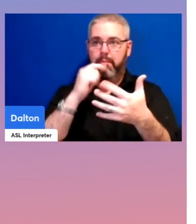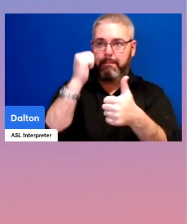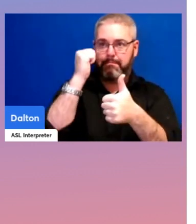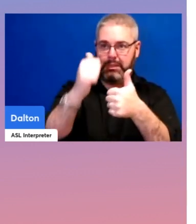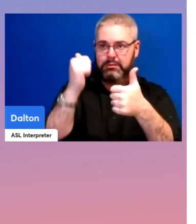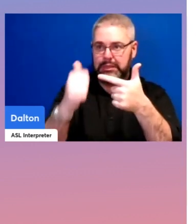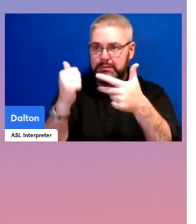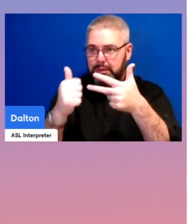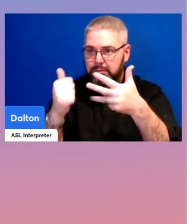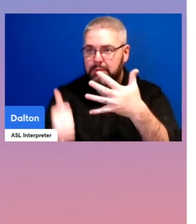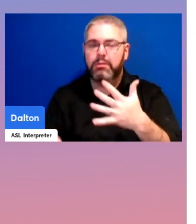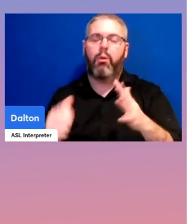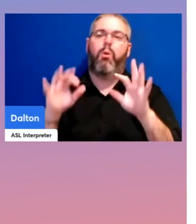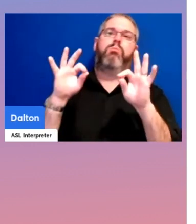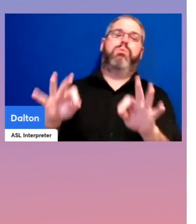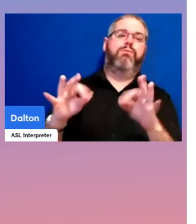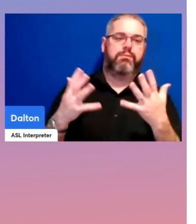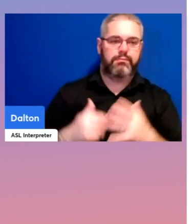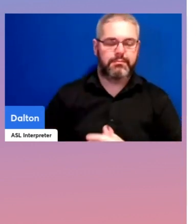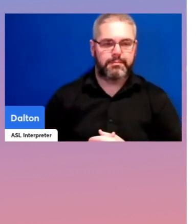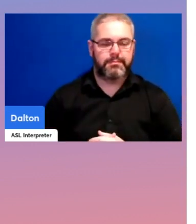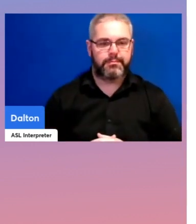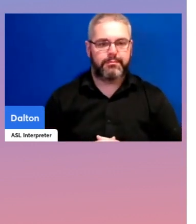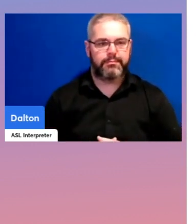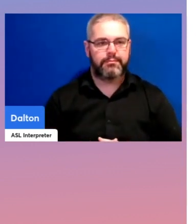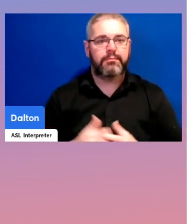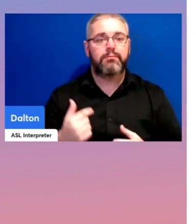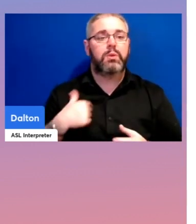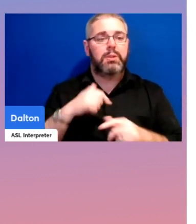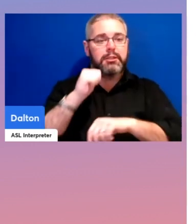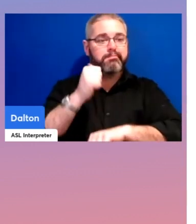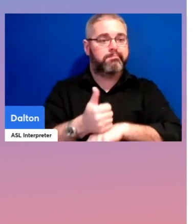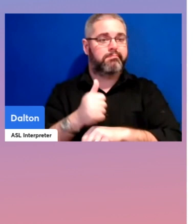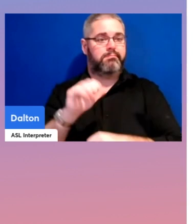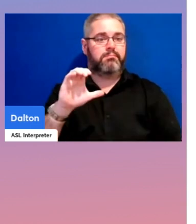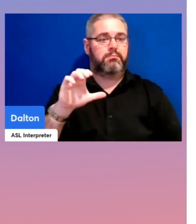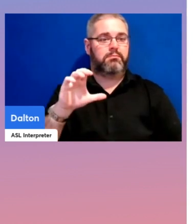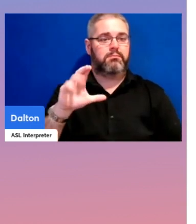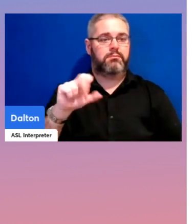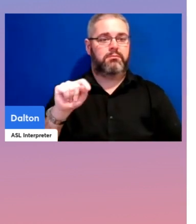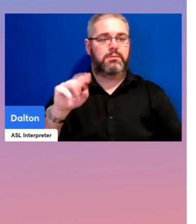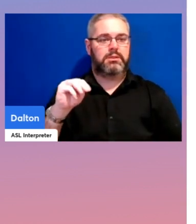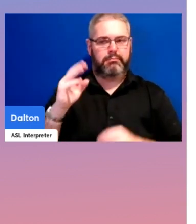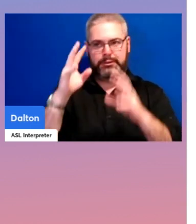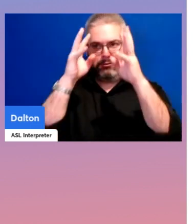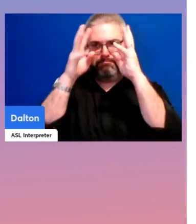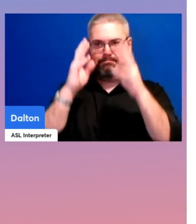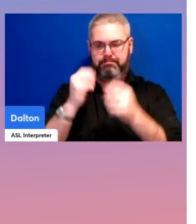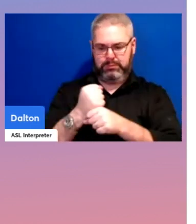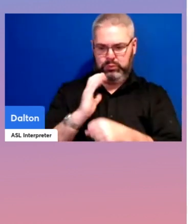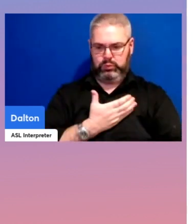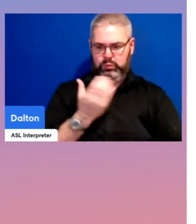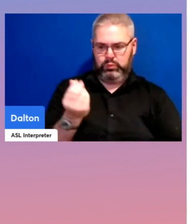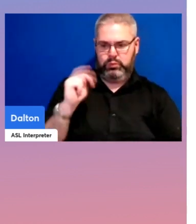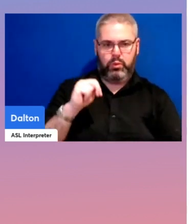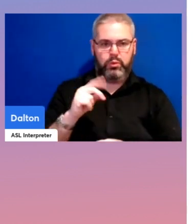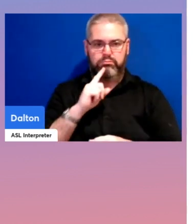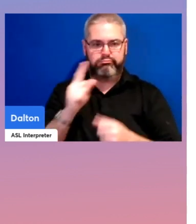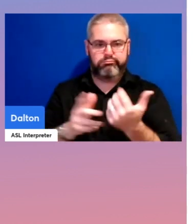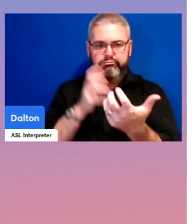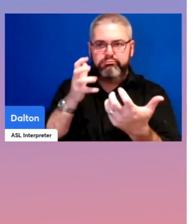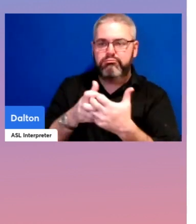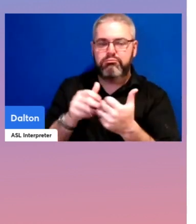basically. We can have custom conditions when it comes to resources, and this allows us to hook into the life cycle